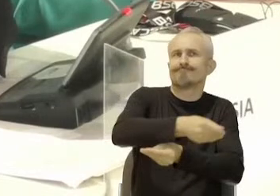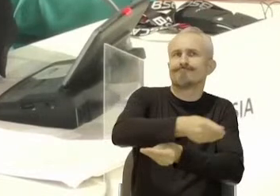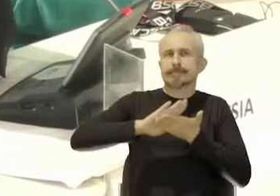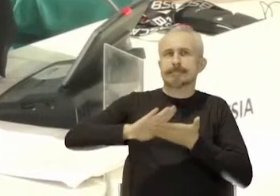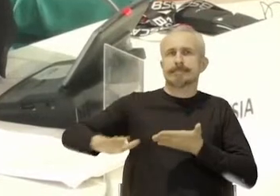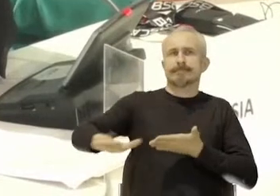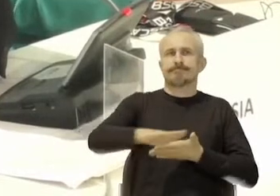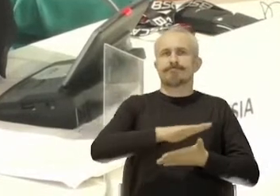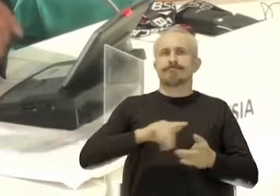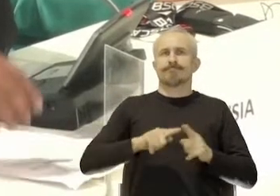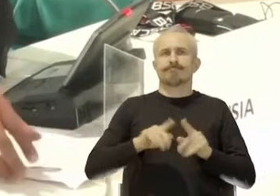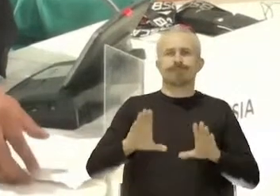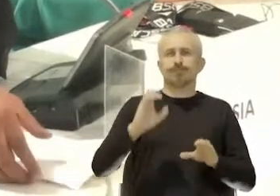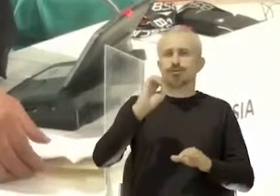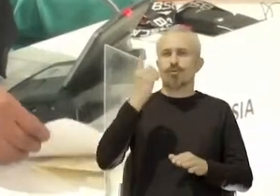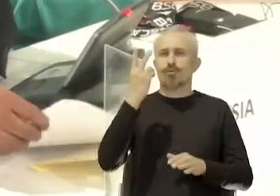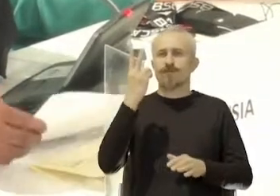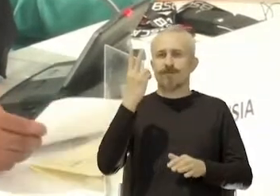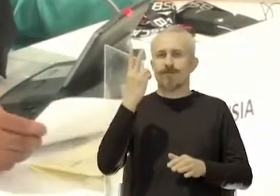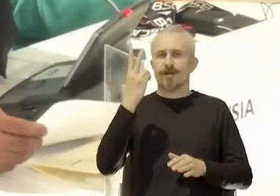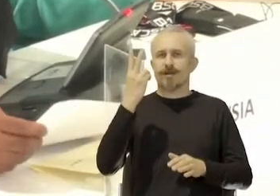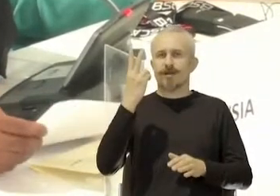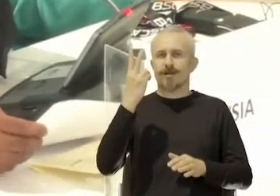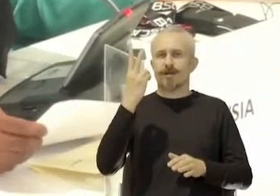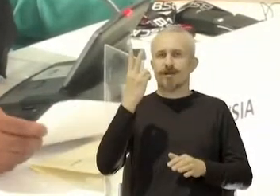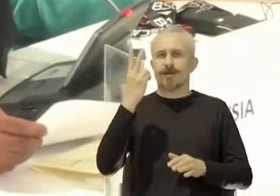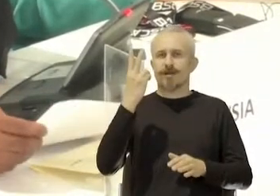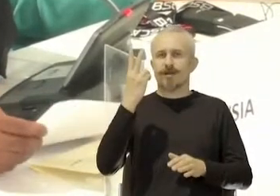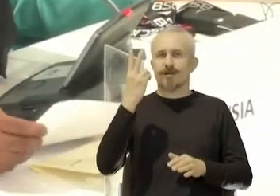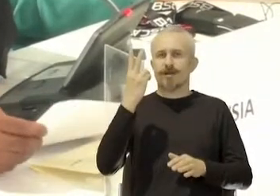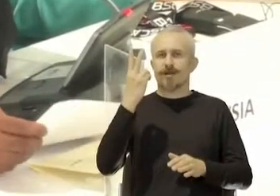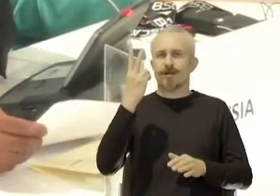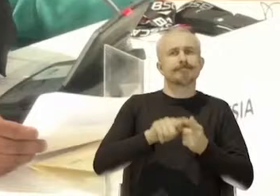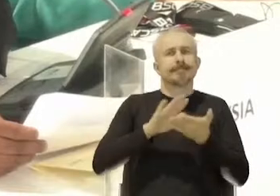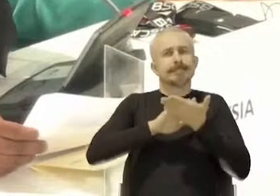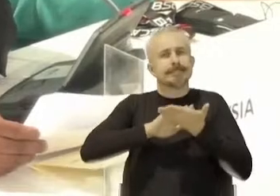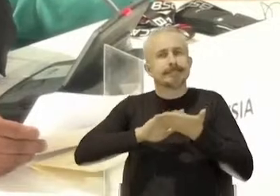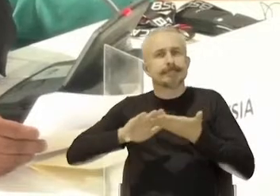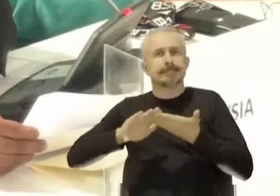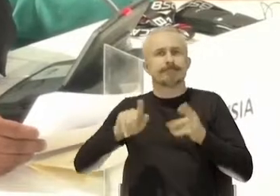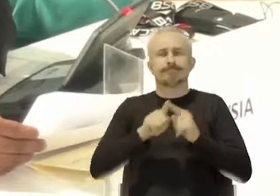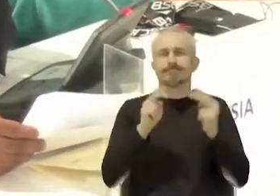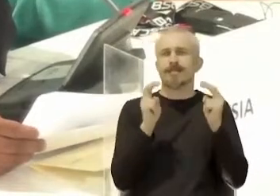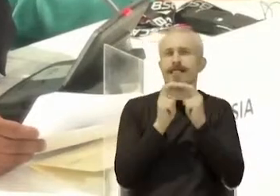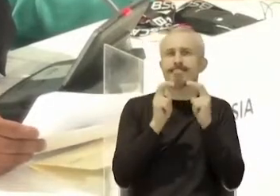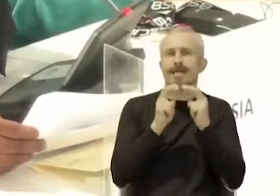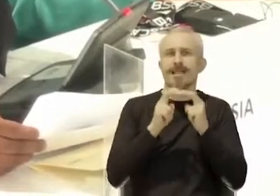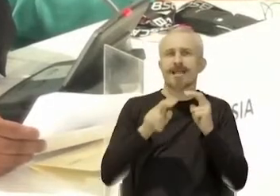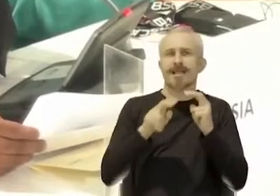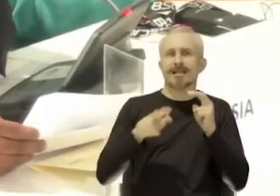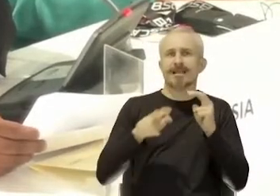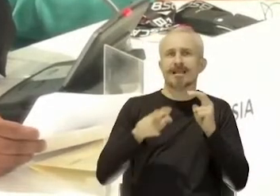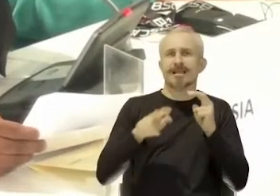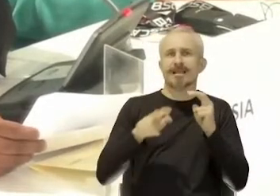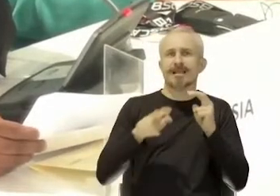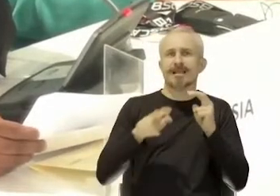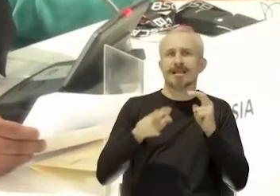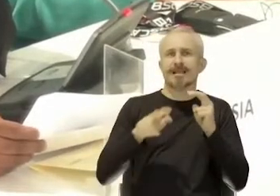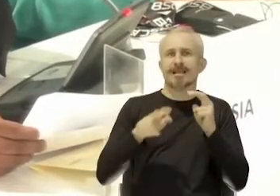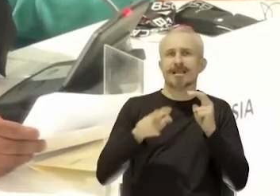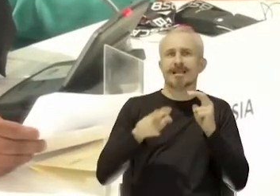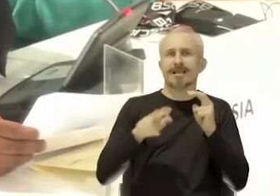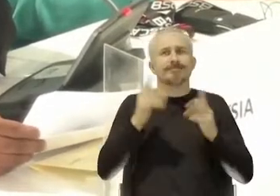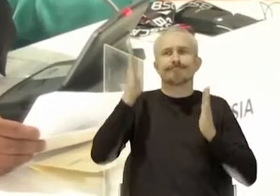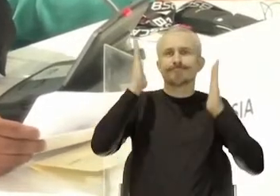renewable energy mix. To achieve this agenda, Malaysia is in the midst of forming national circular economy, where all